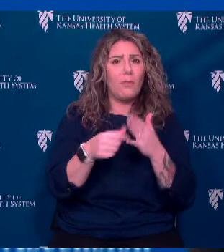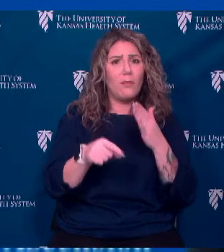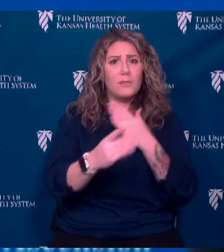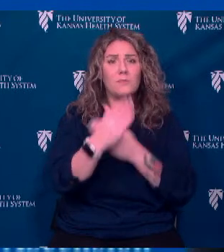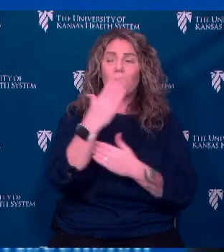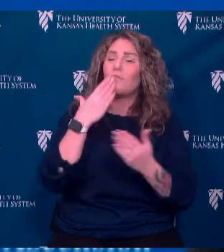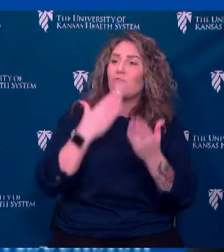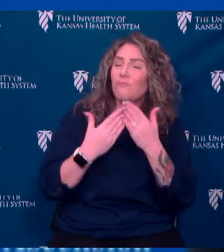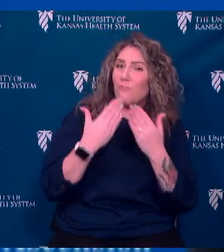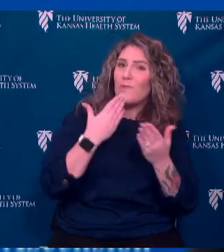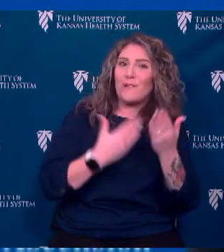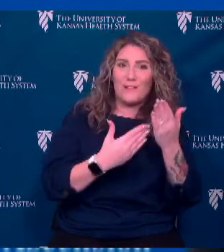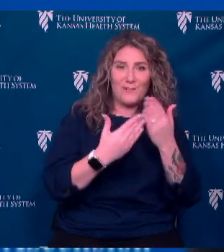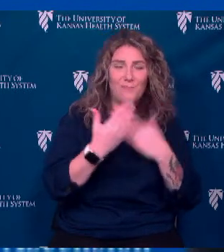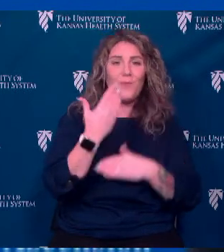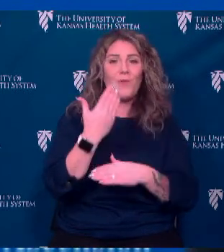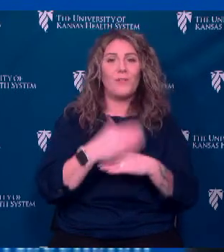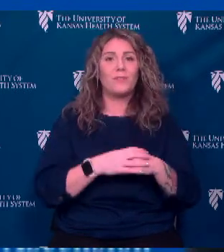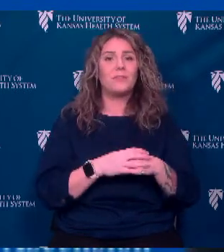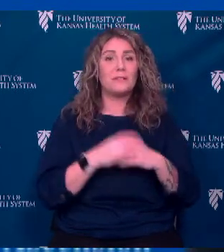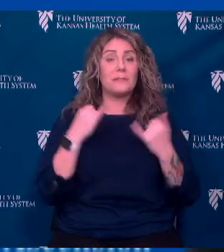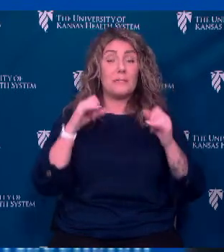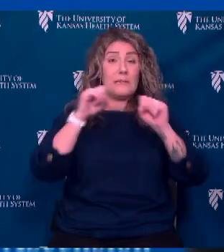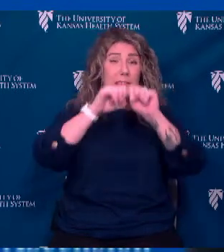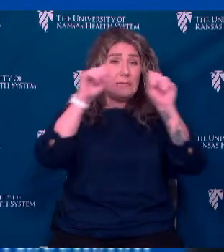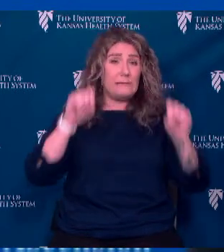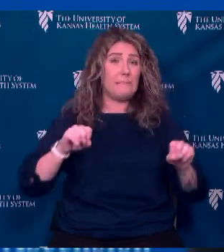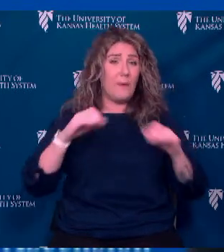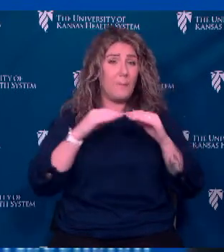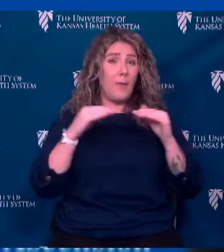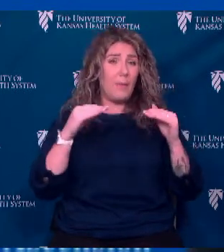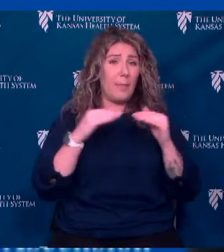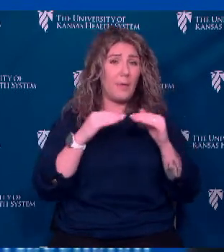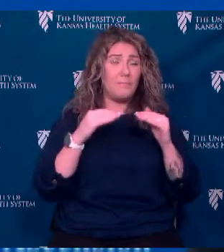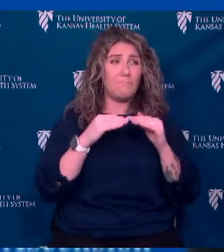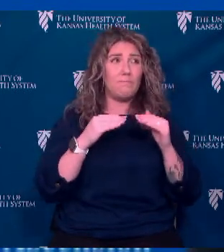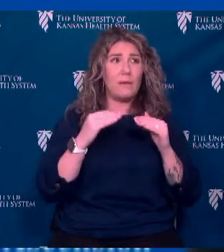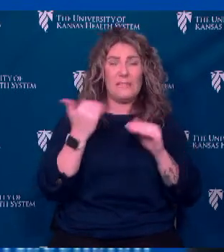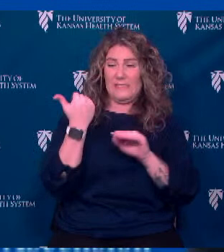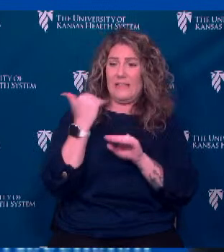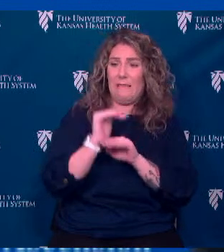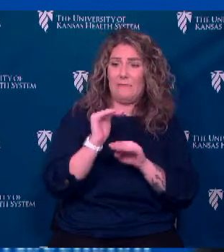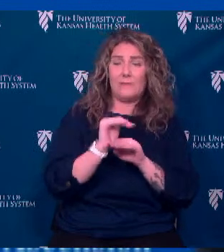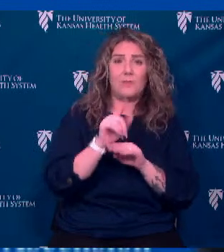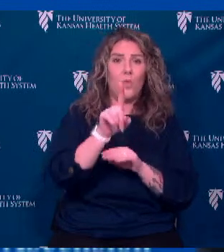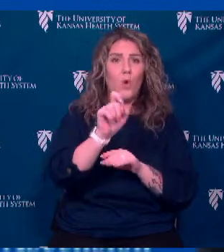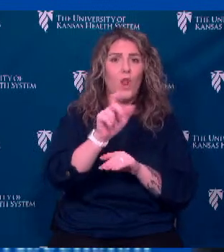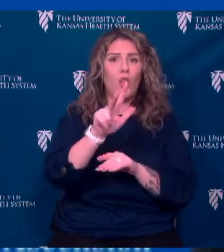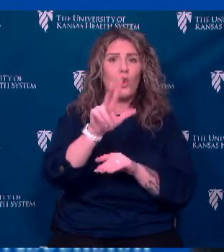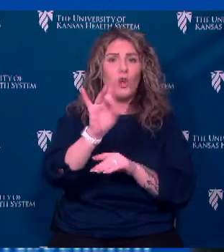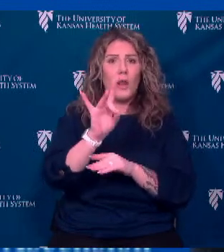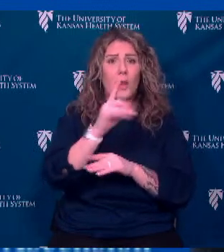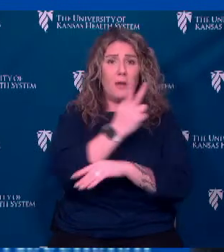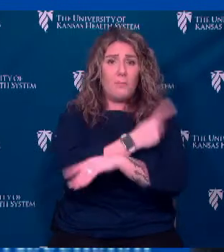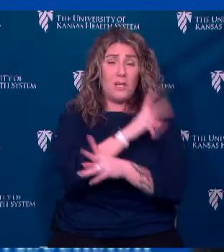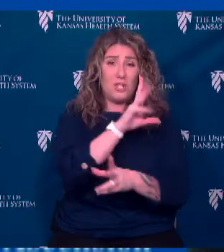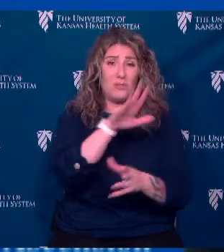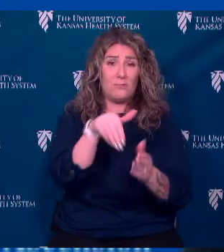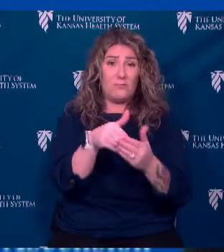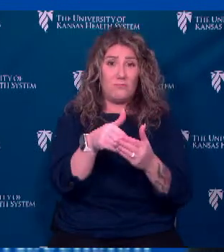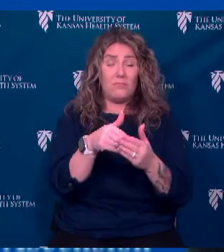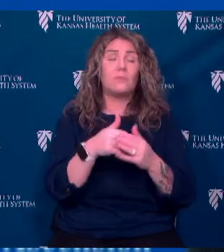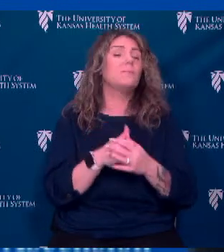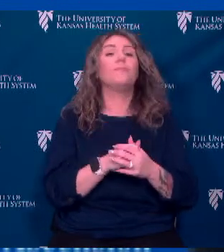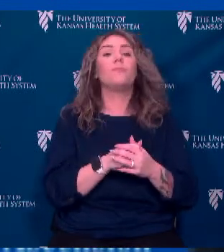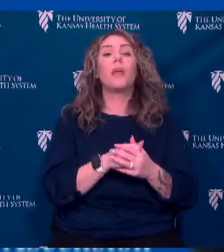So today at the system level, we're about, as of last night, we were 138 patients total. Now,